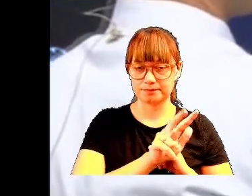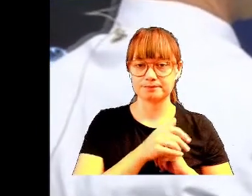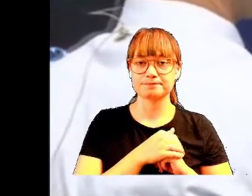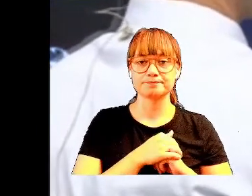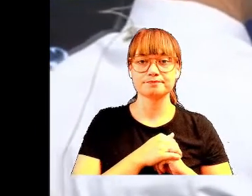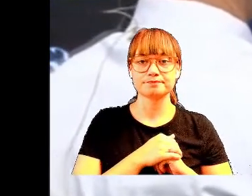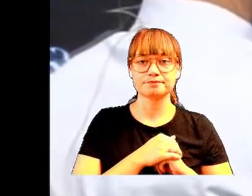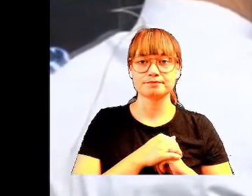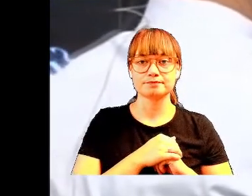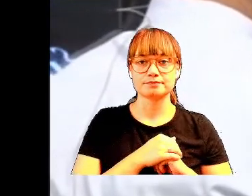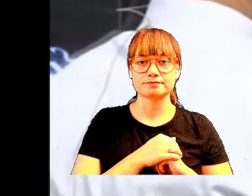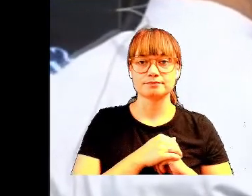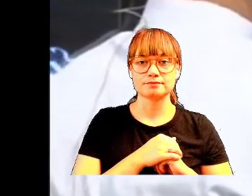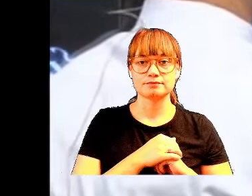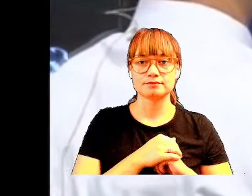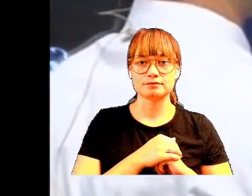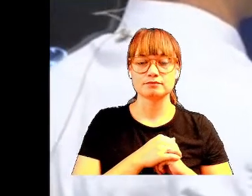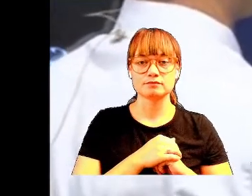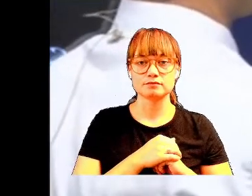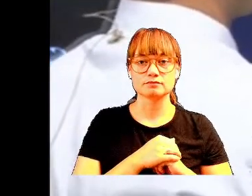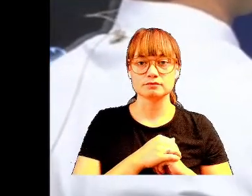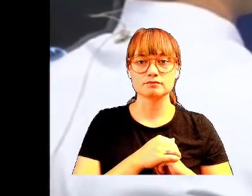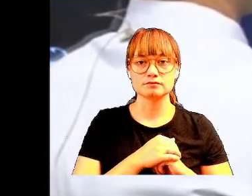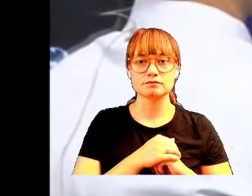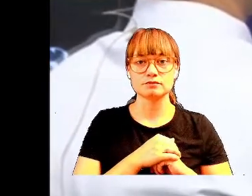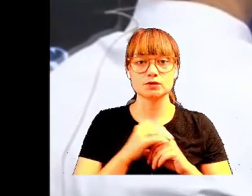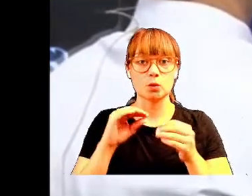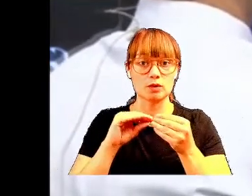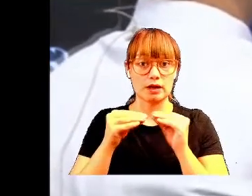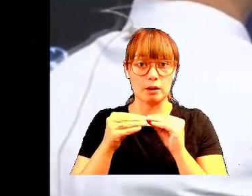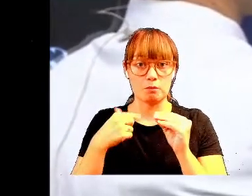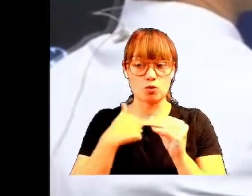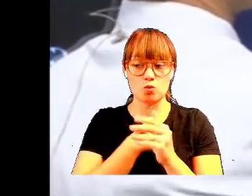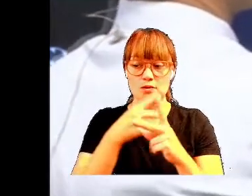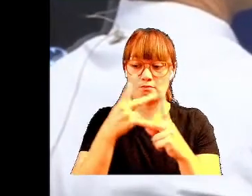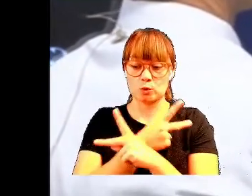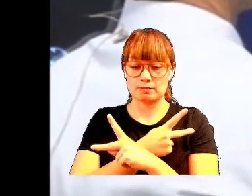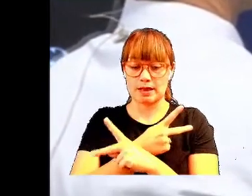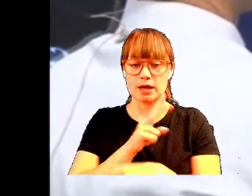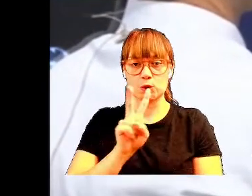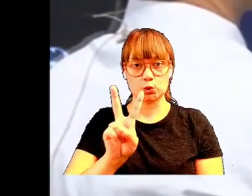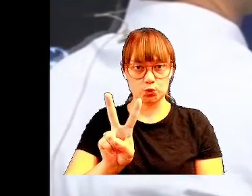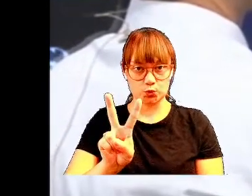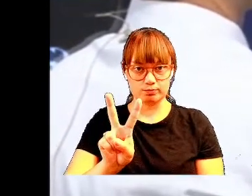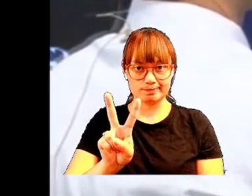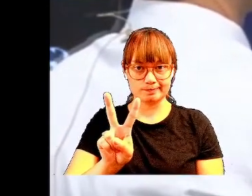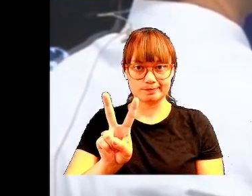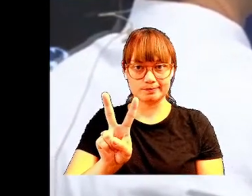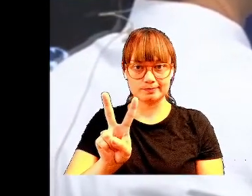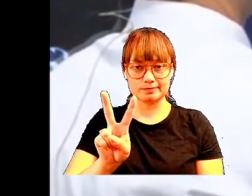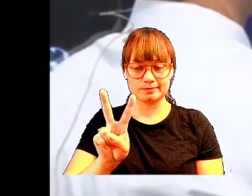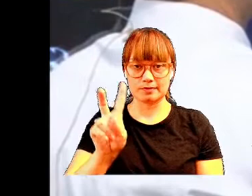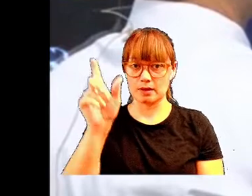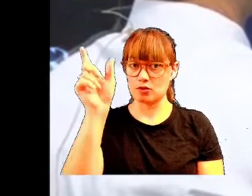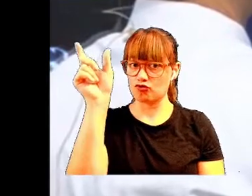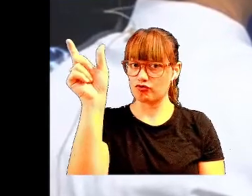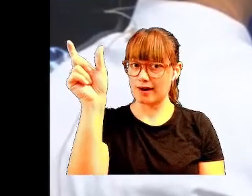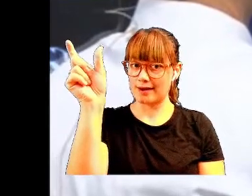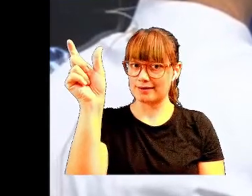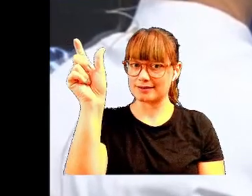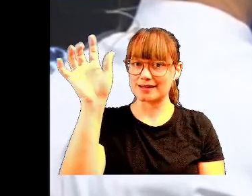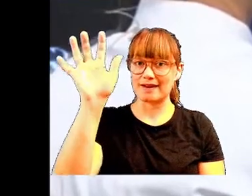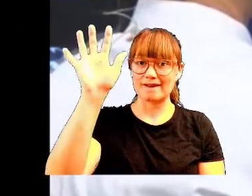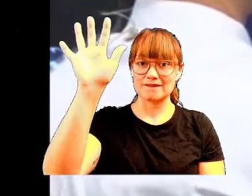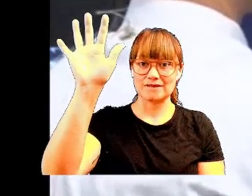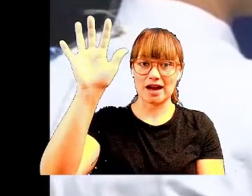The ratio we already wrote was 2, and we're going to raise that to the desired term of 5 and